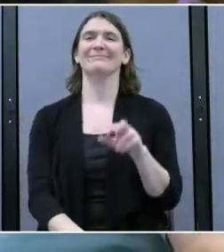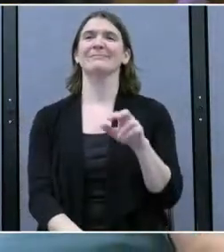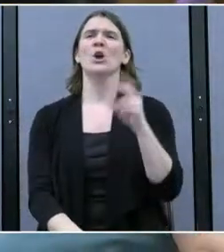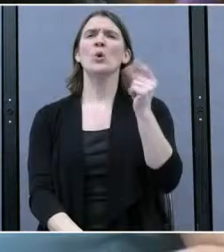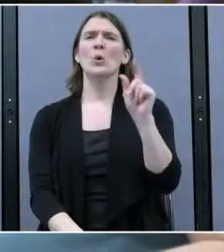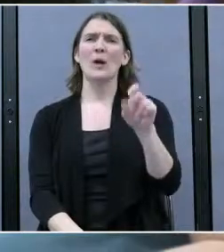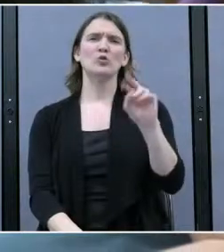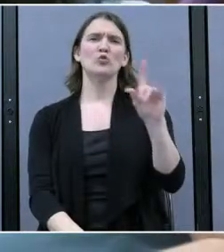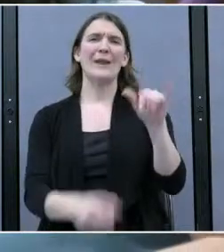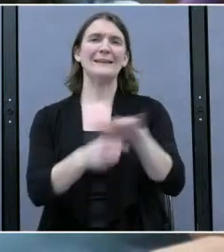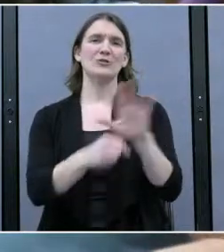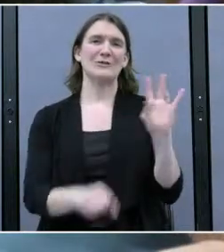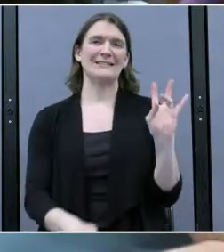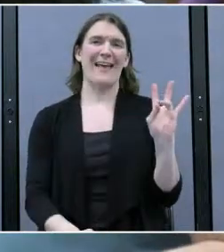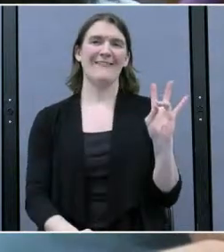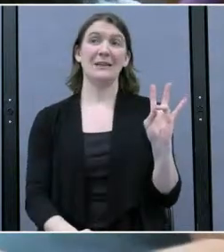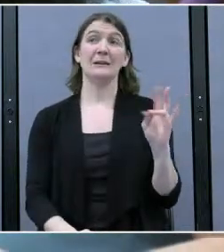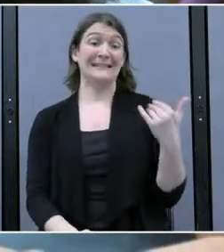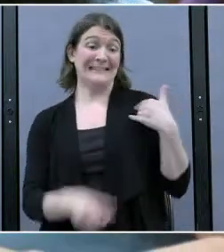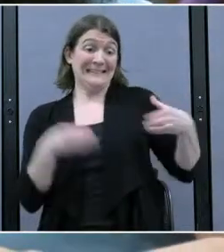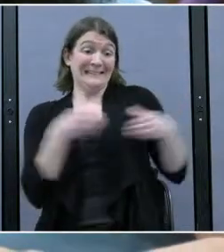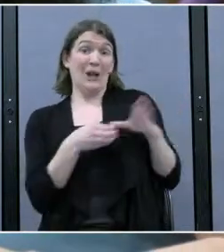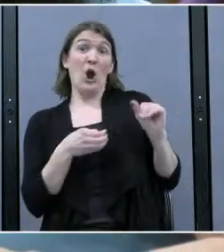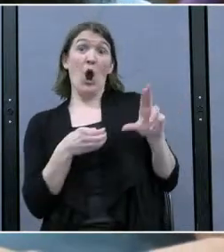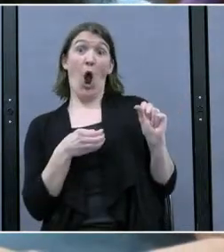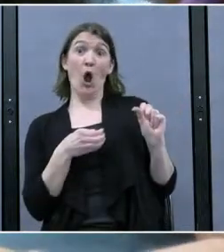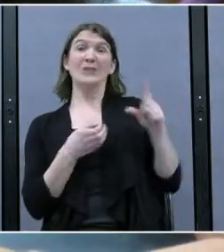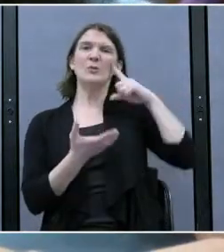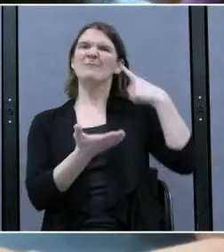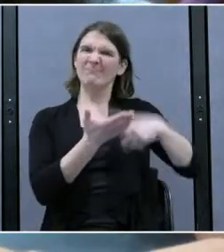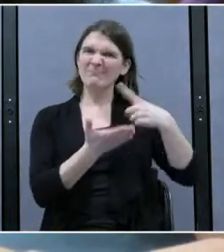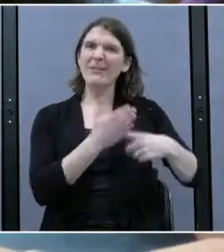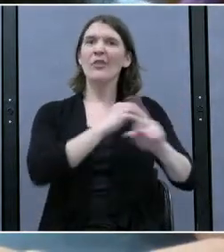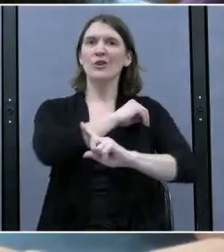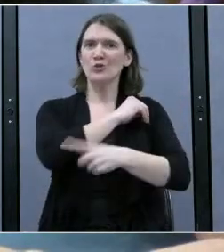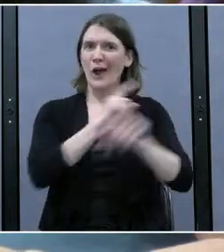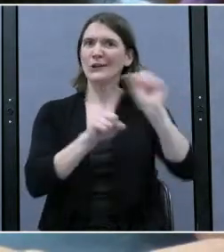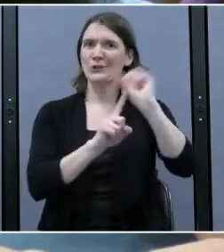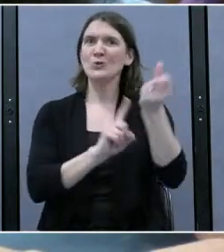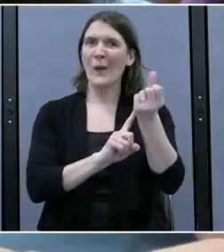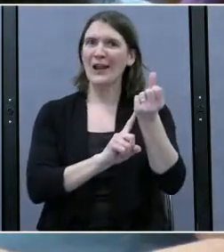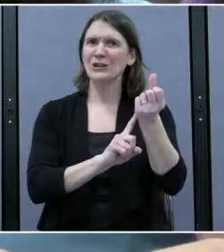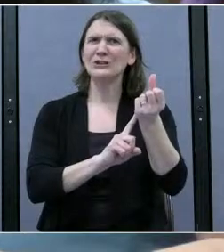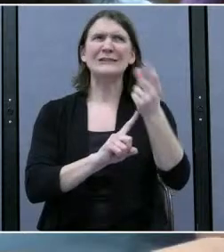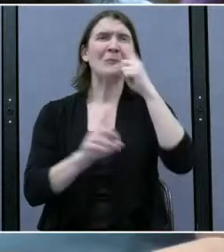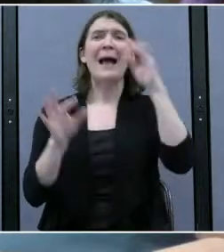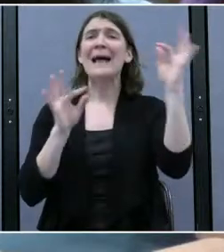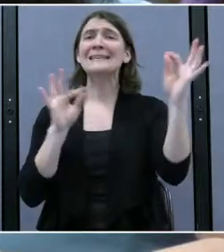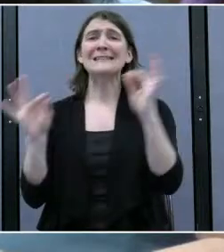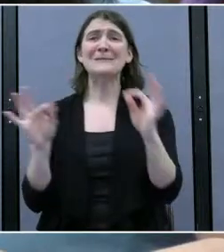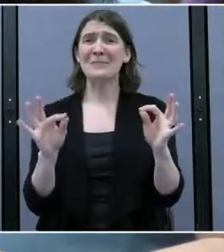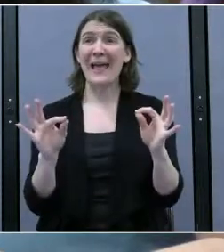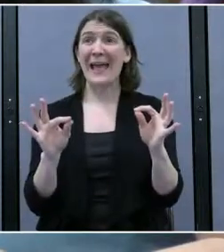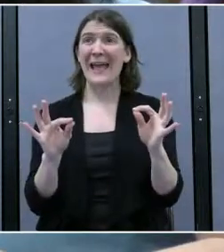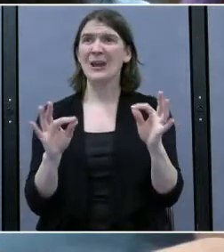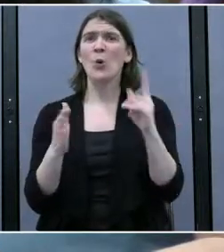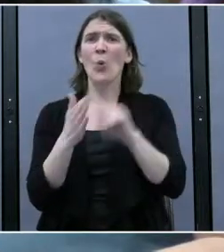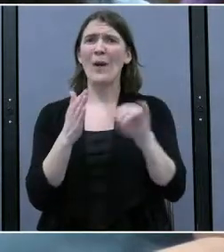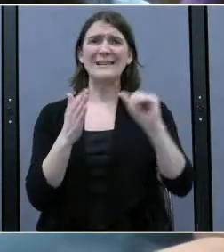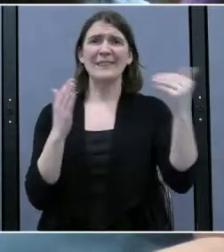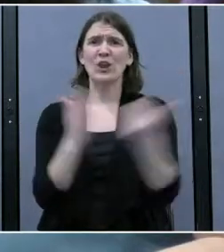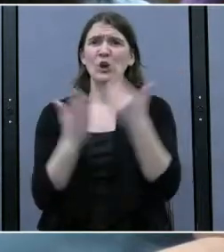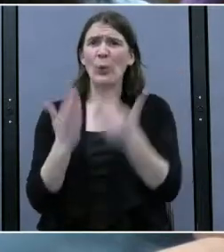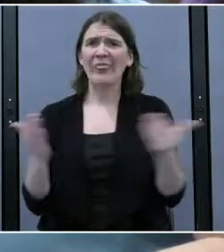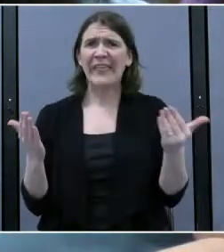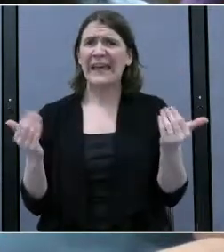Quick question, because in the caucus, we talked about this trash situation. Can you explain exactly what the new thing is?